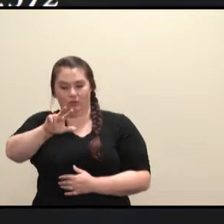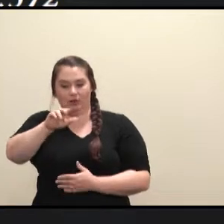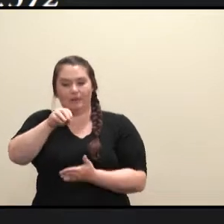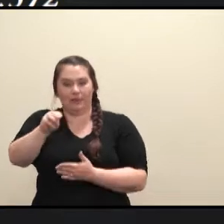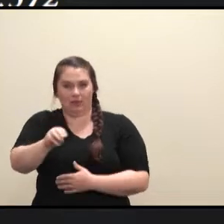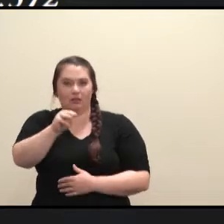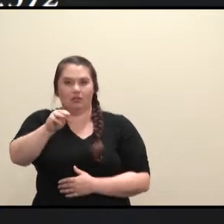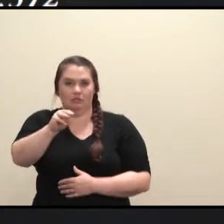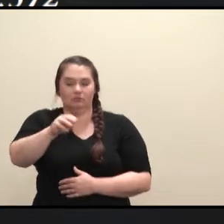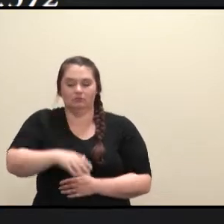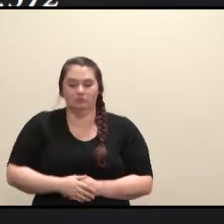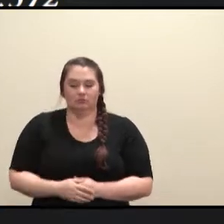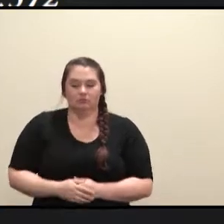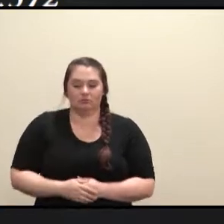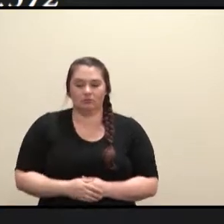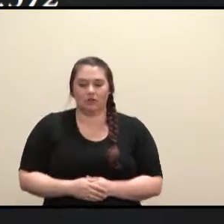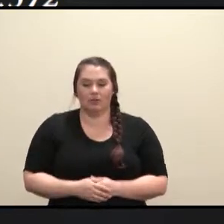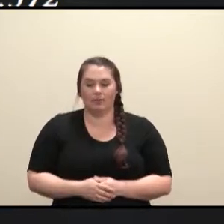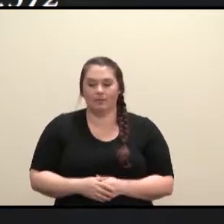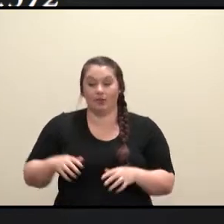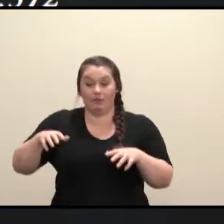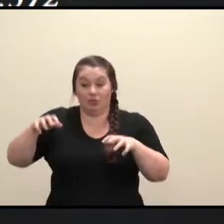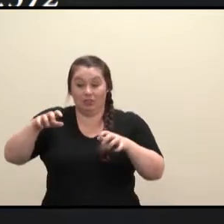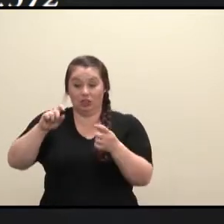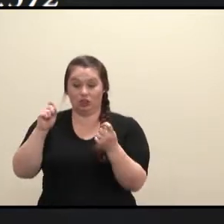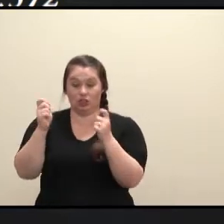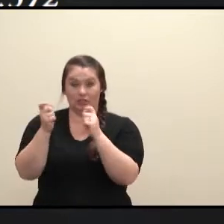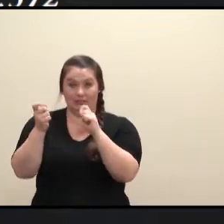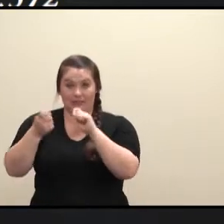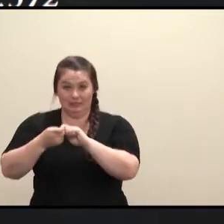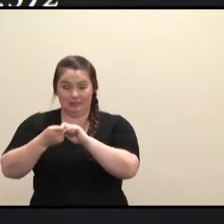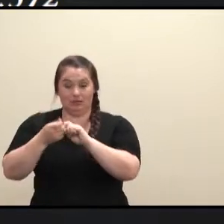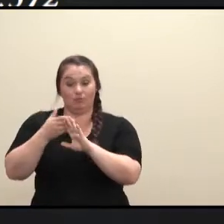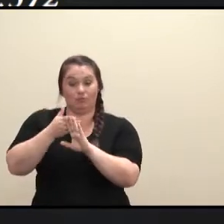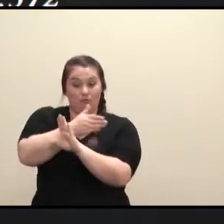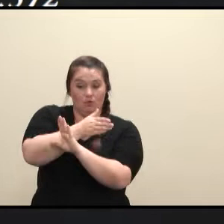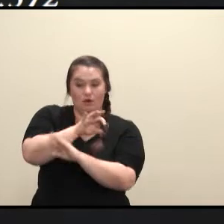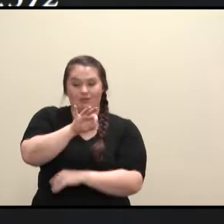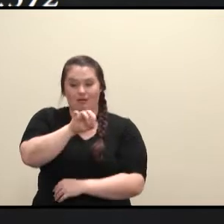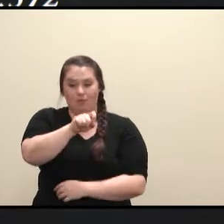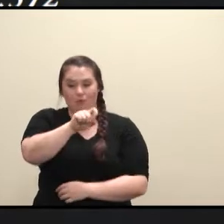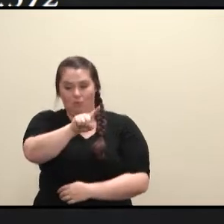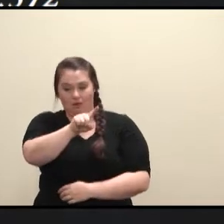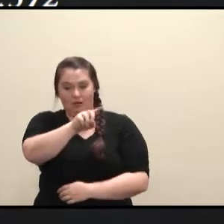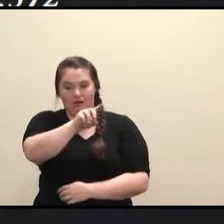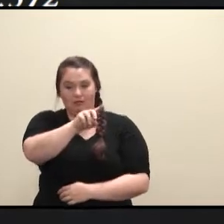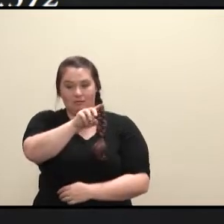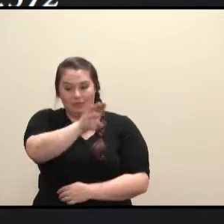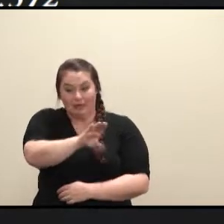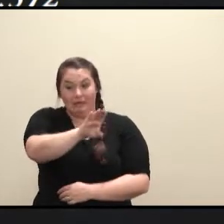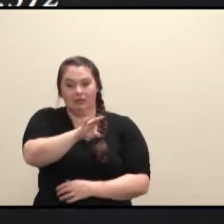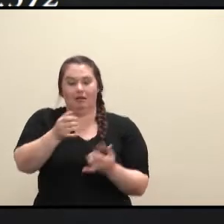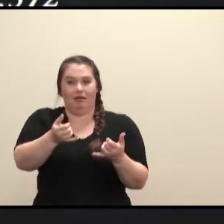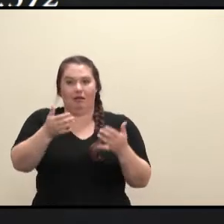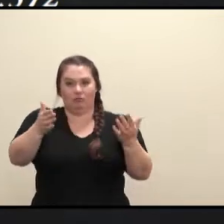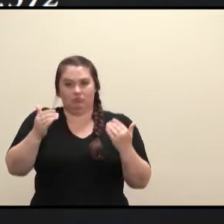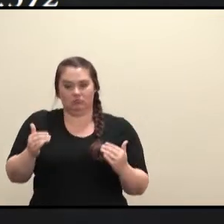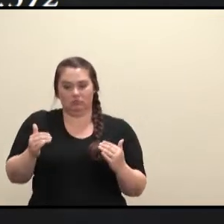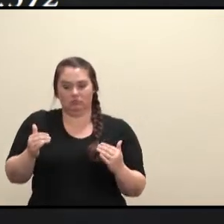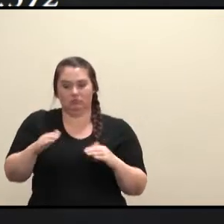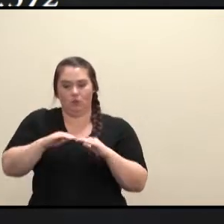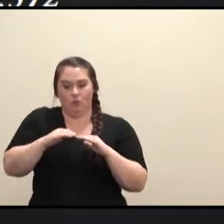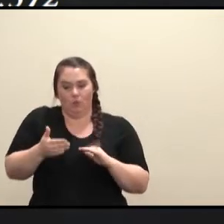taxable of $9.1 billion before, and right at $9 billion now after the homestead